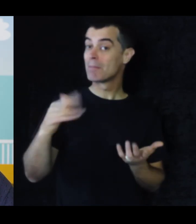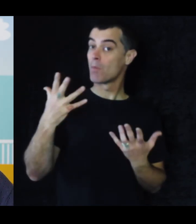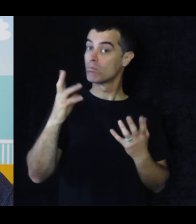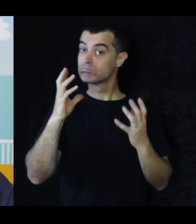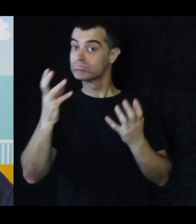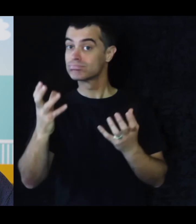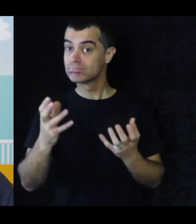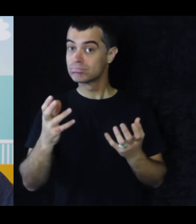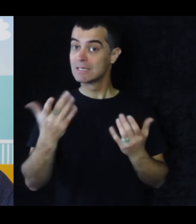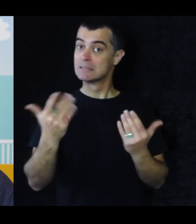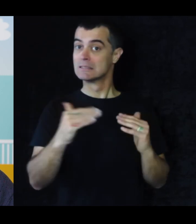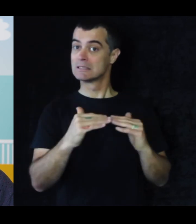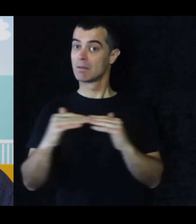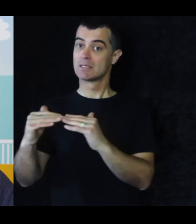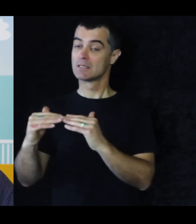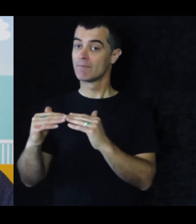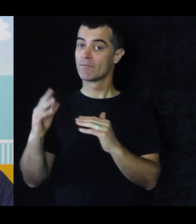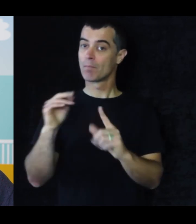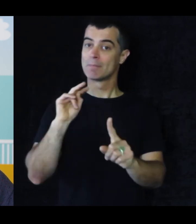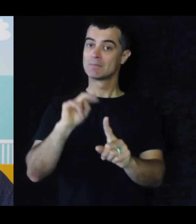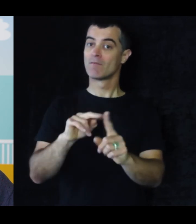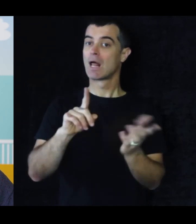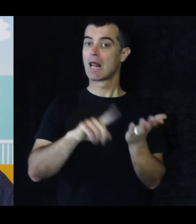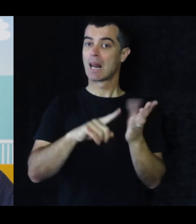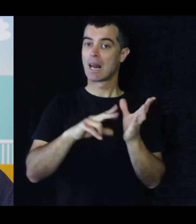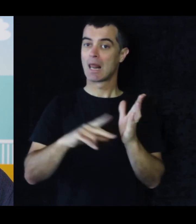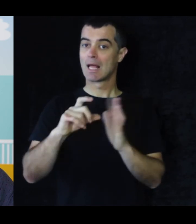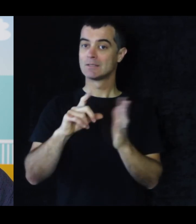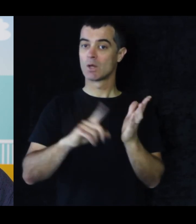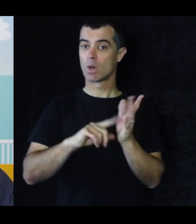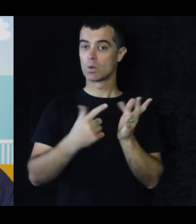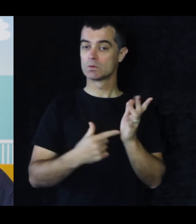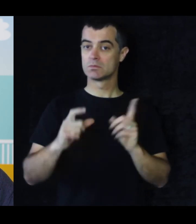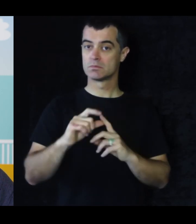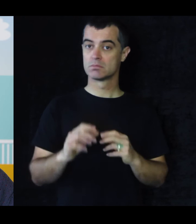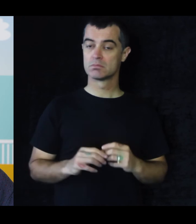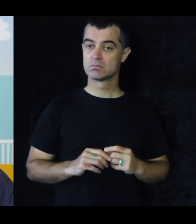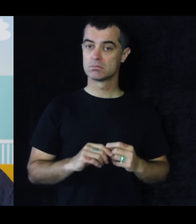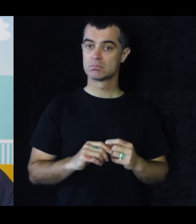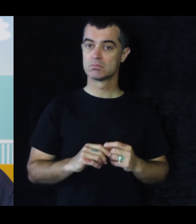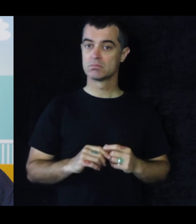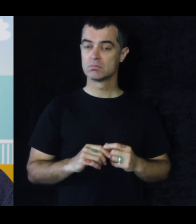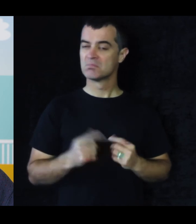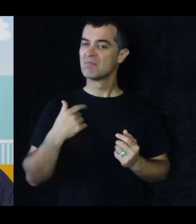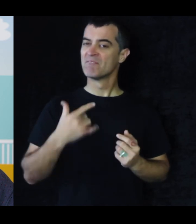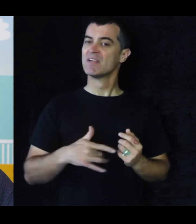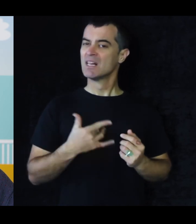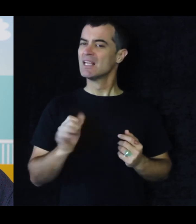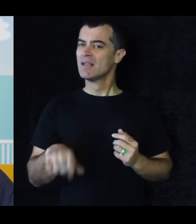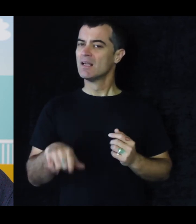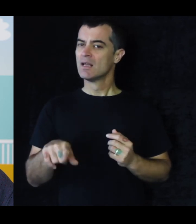seen as stability from the perspective of a landlord. I